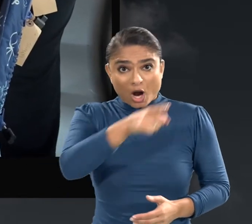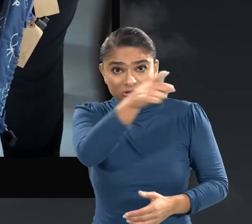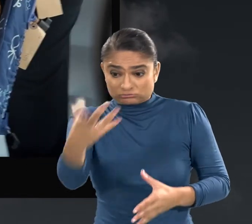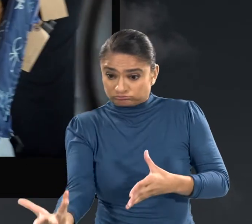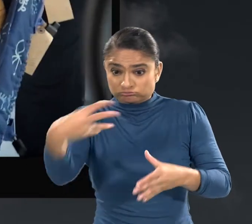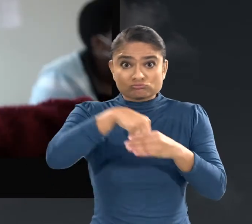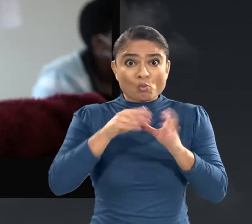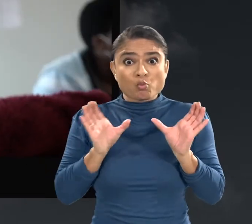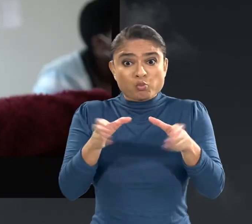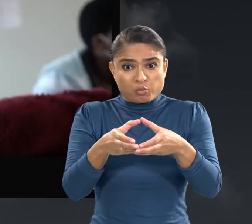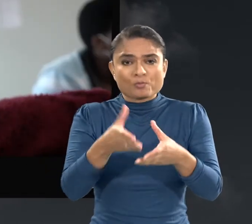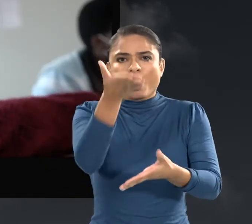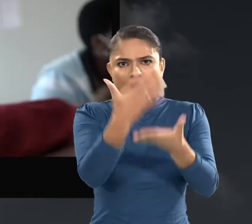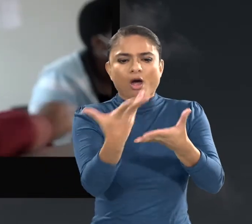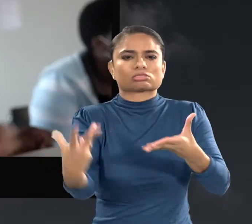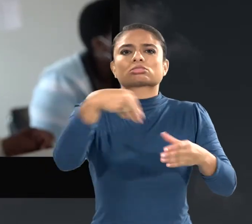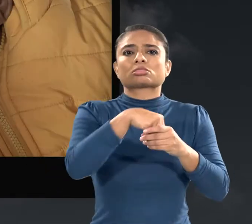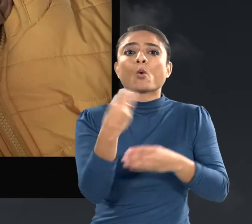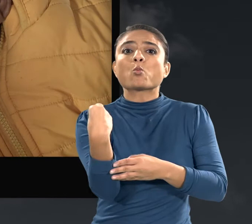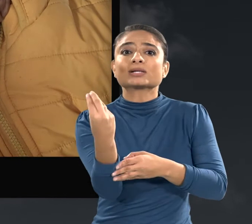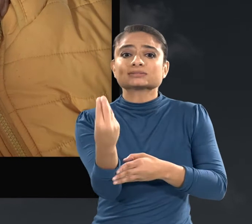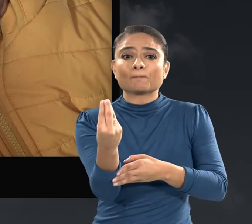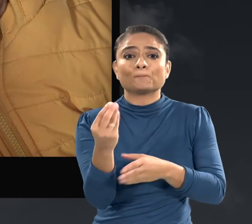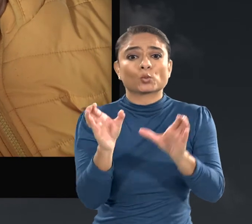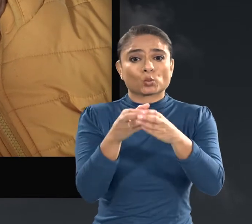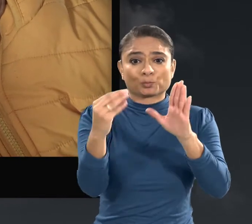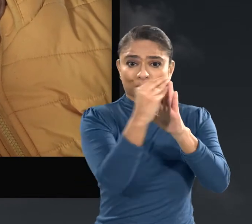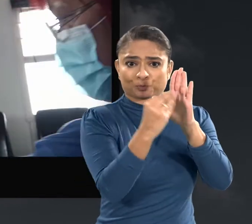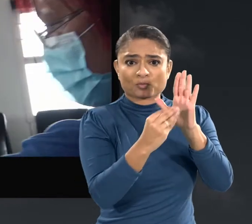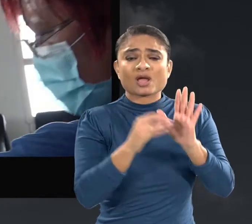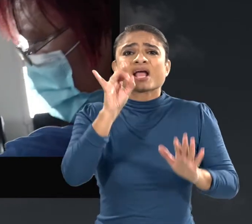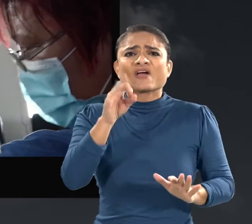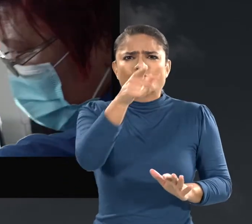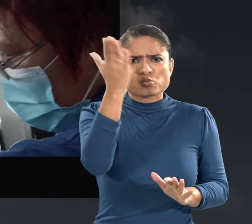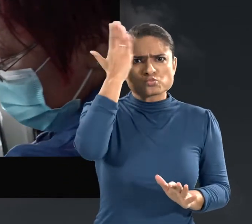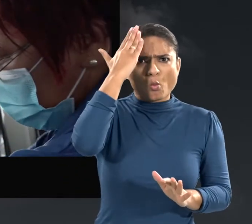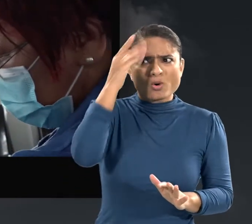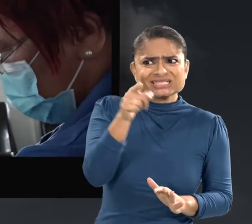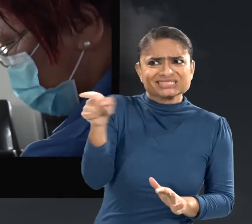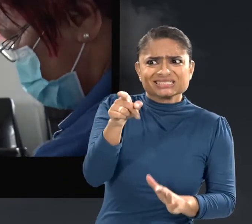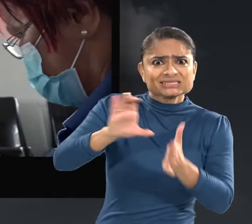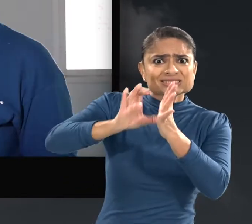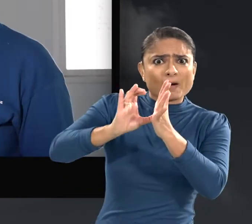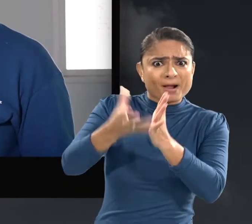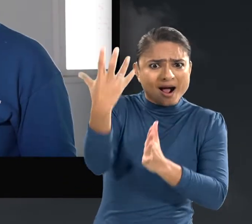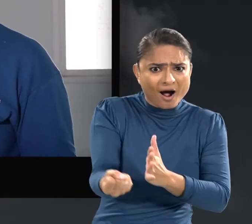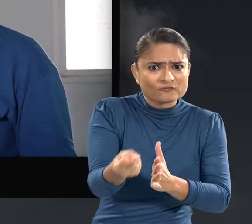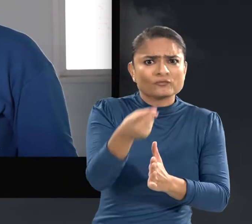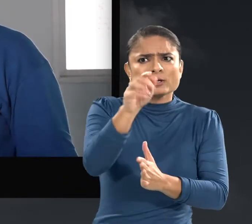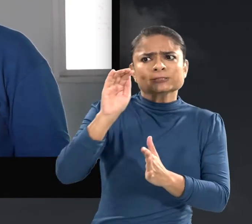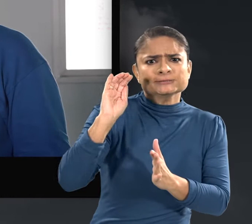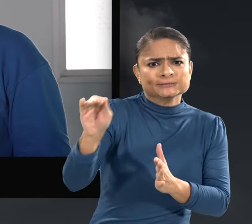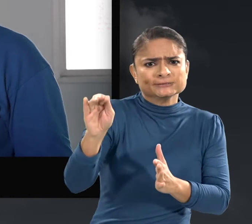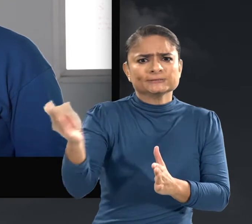If you want to be part of the group, we have WhatsApp group. Then if I have somebody who have a